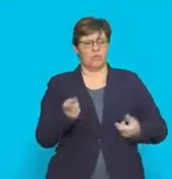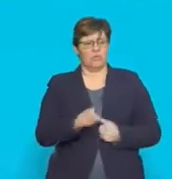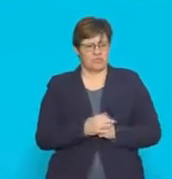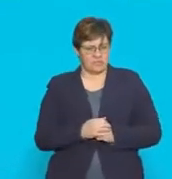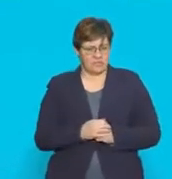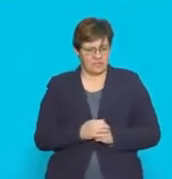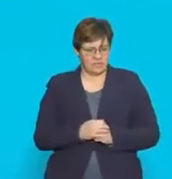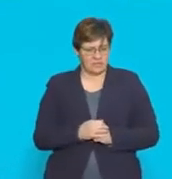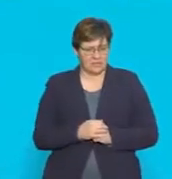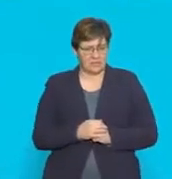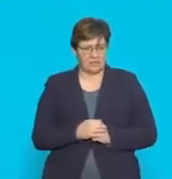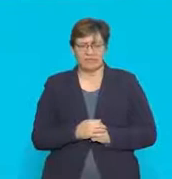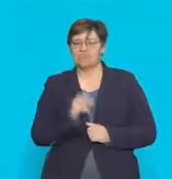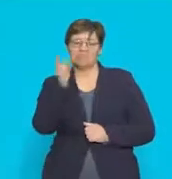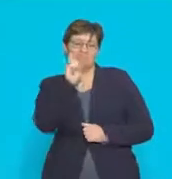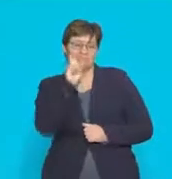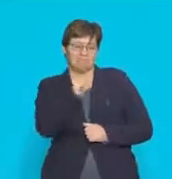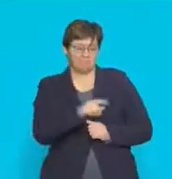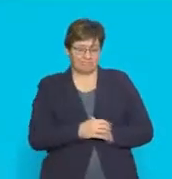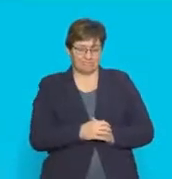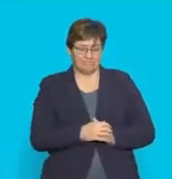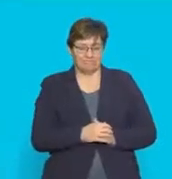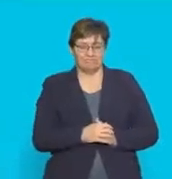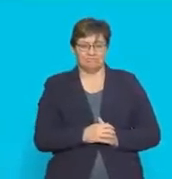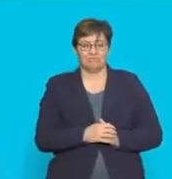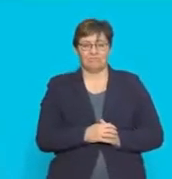rather? Let's quickly look at that. So,